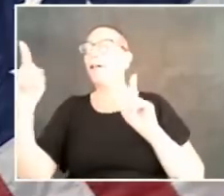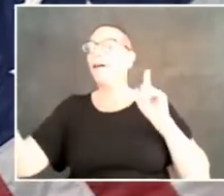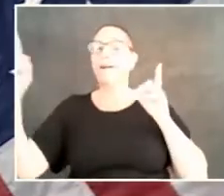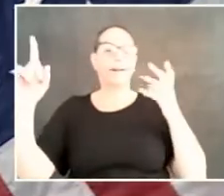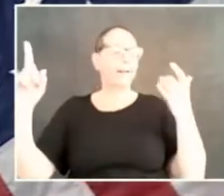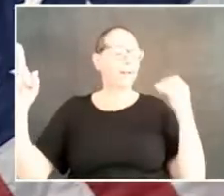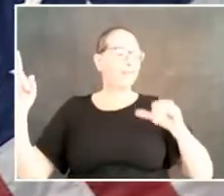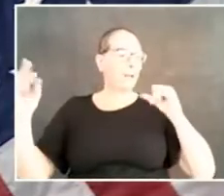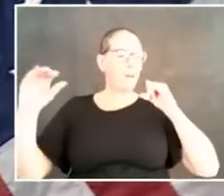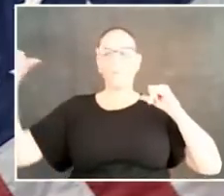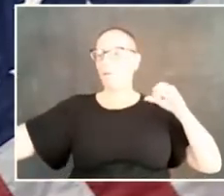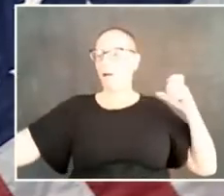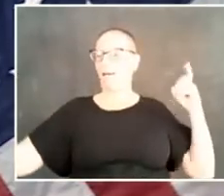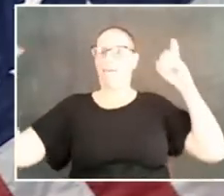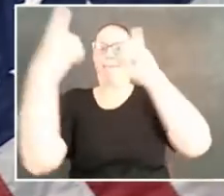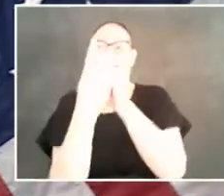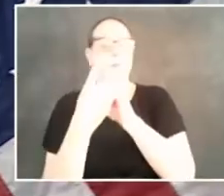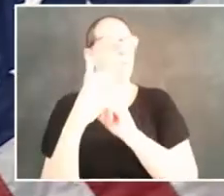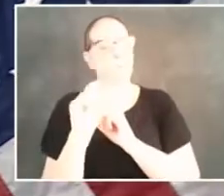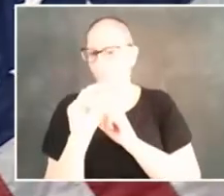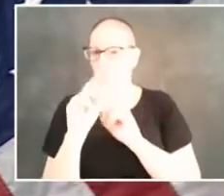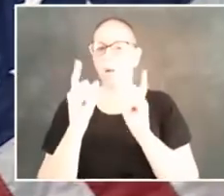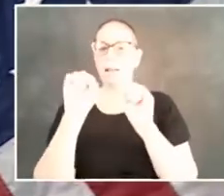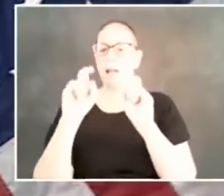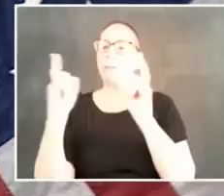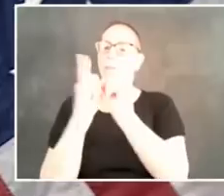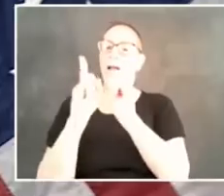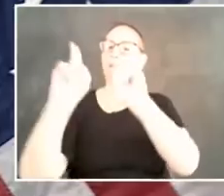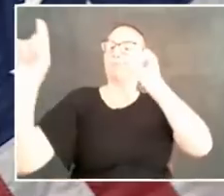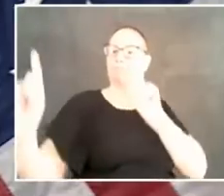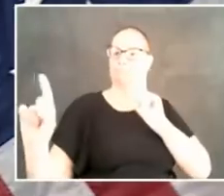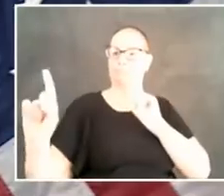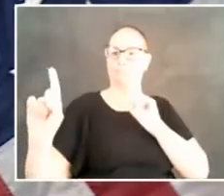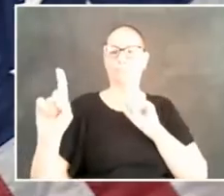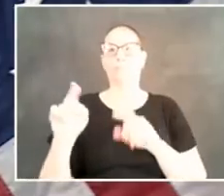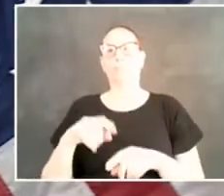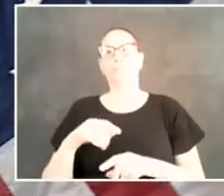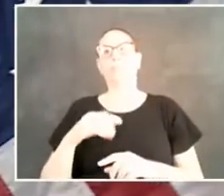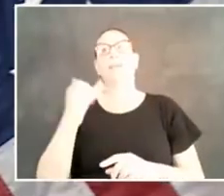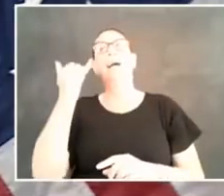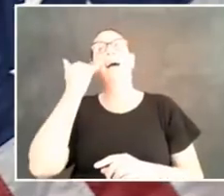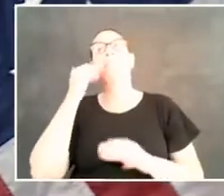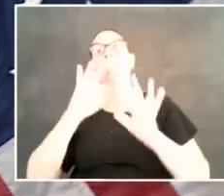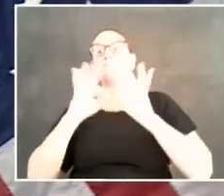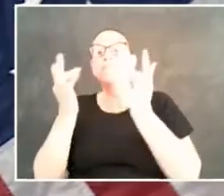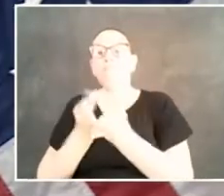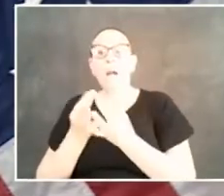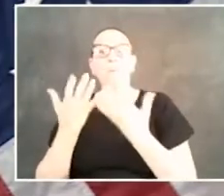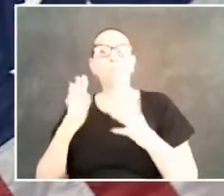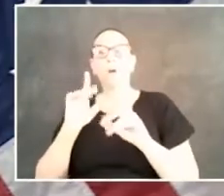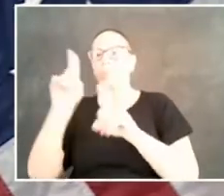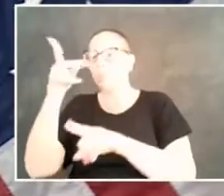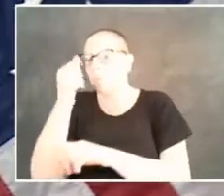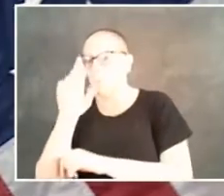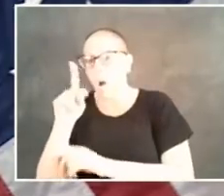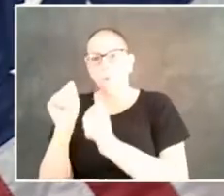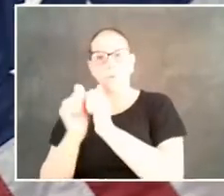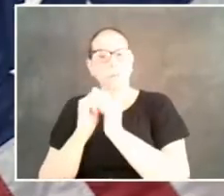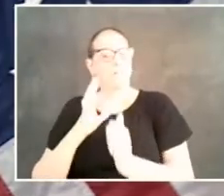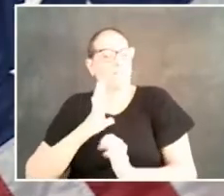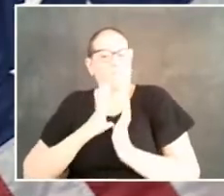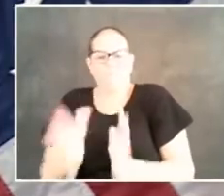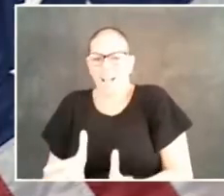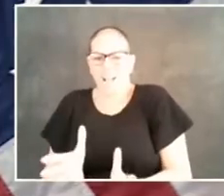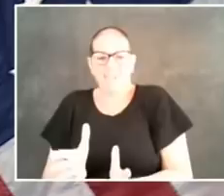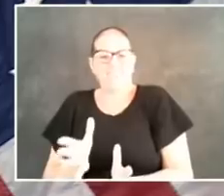close together. They should not come in contact with anyone else. They should keep distance from everybody else. If a couple lives under the same roof, they are